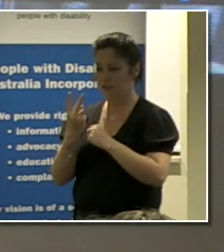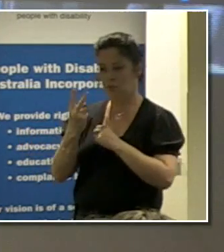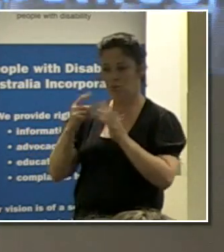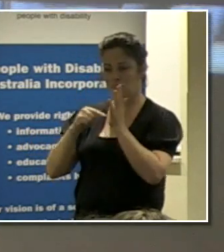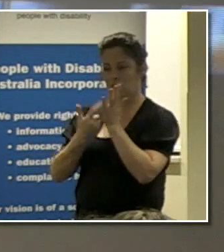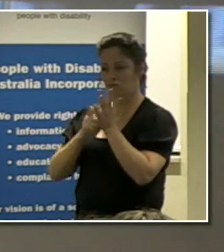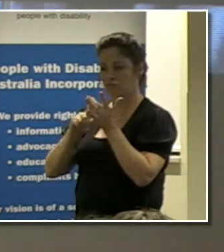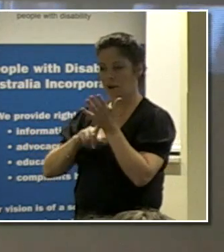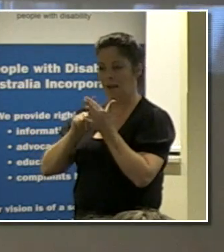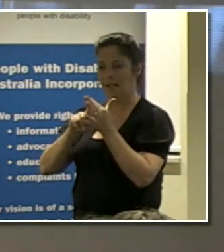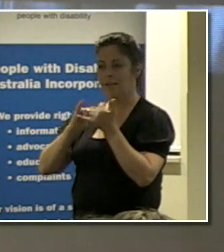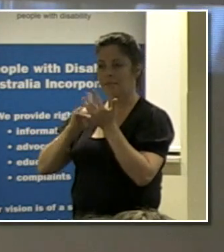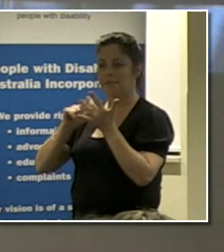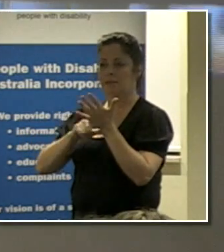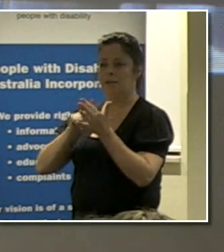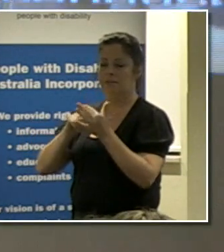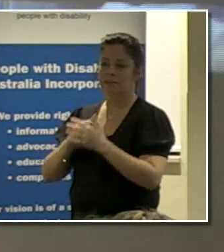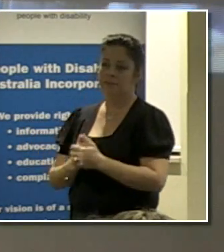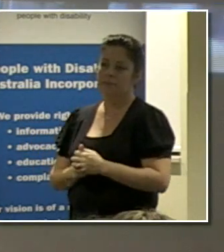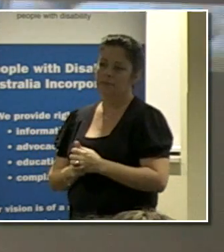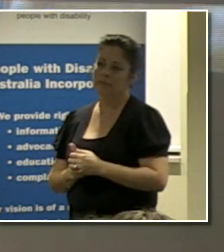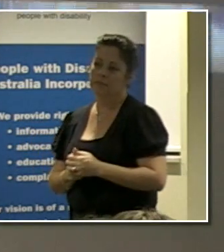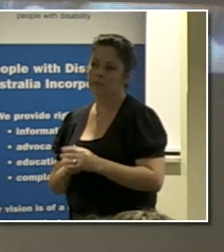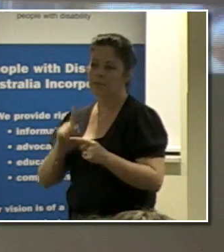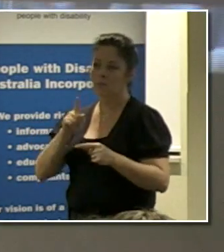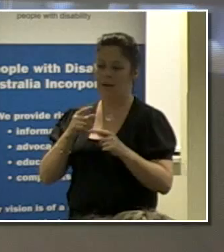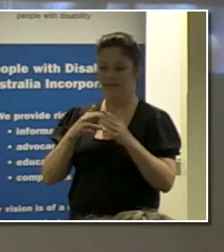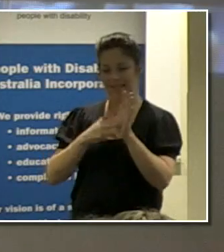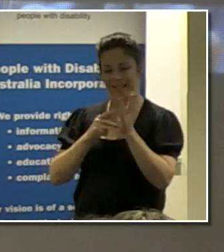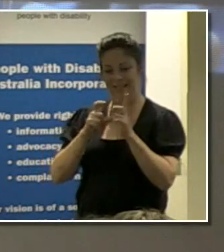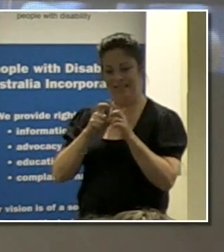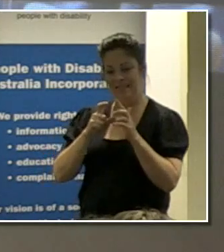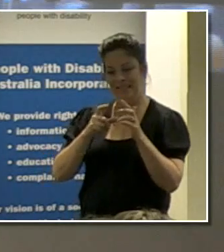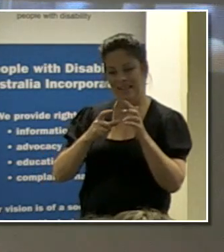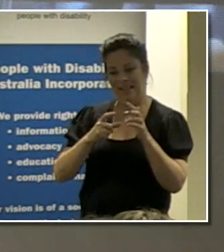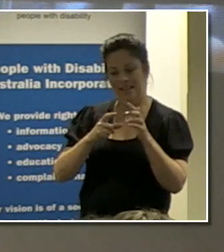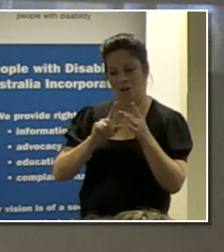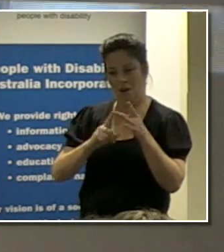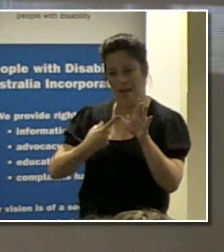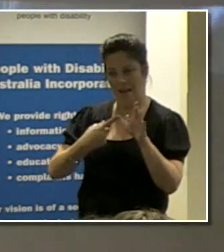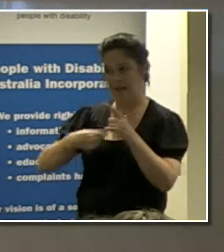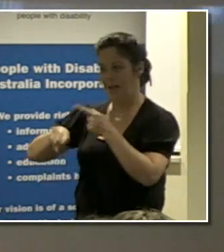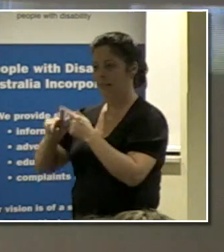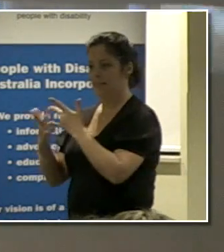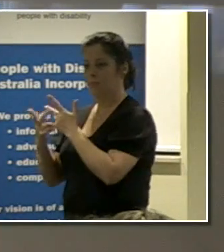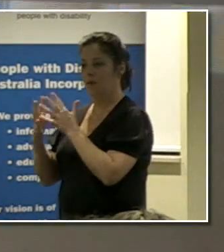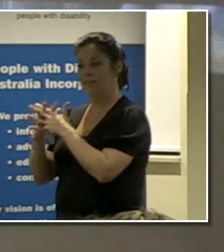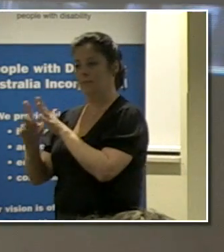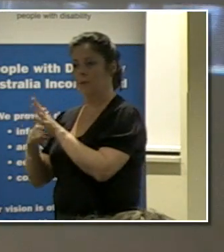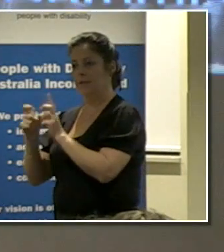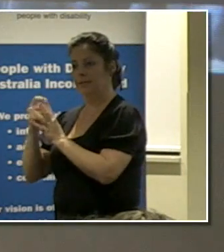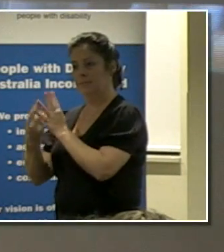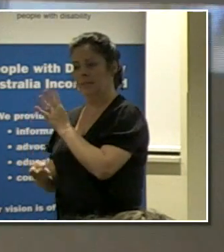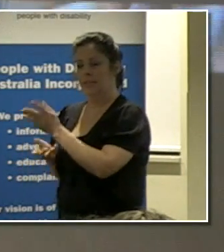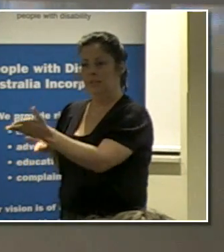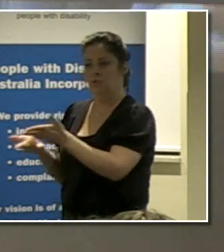one conducted by the NDIA and one by the WA Disability Services Commission. Now, if you want to see the